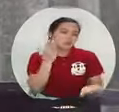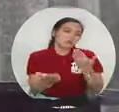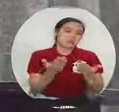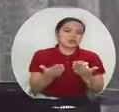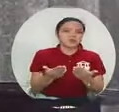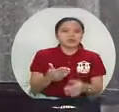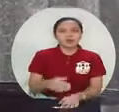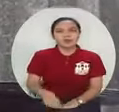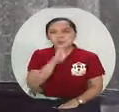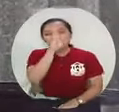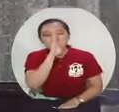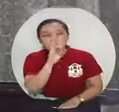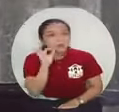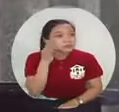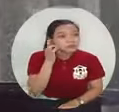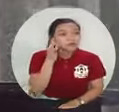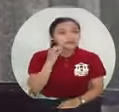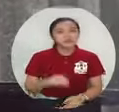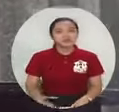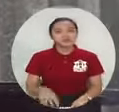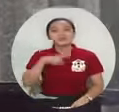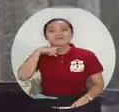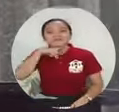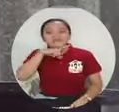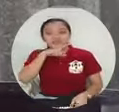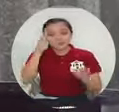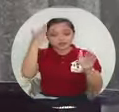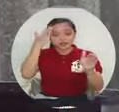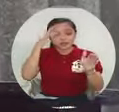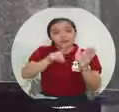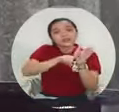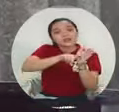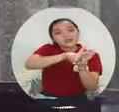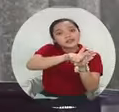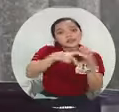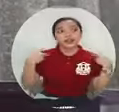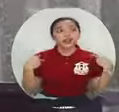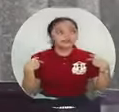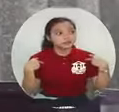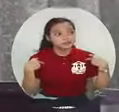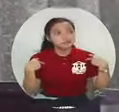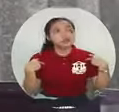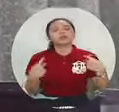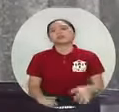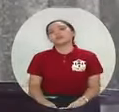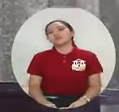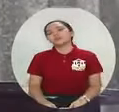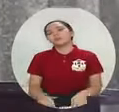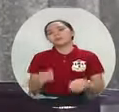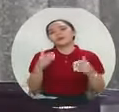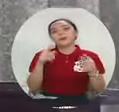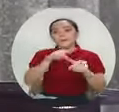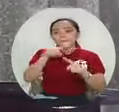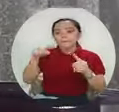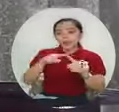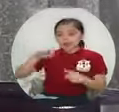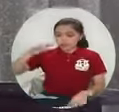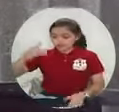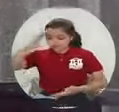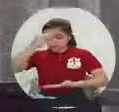of all, requires us the first fruits. And when Abel gave his firstling to the